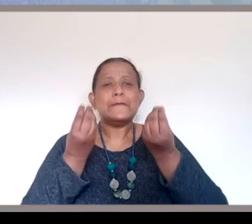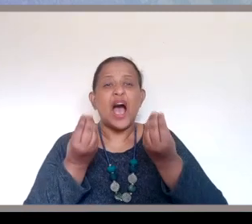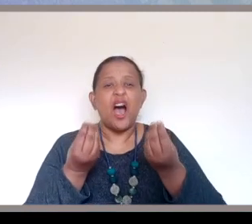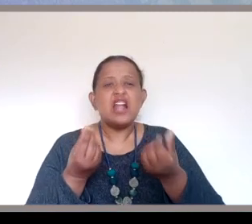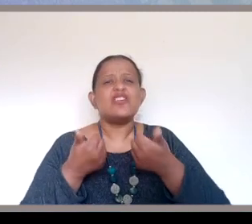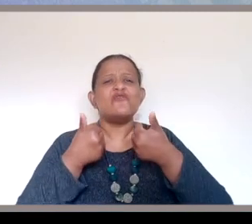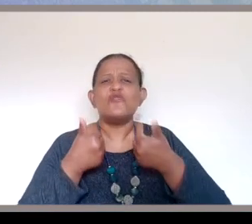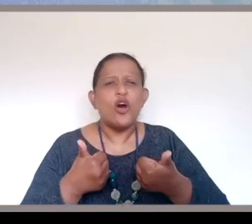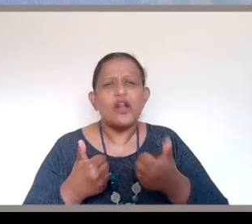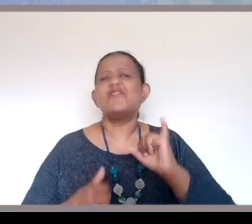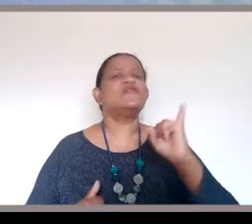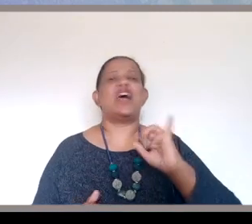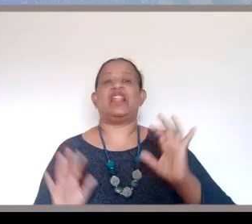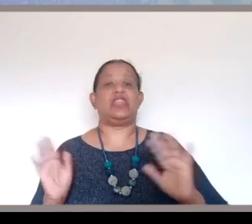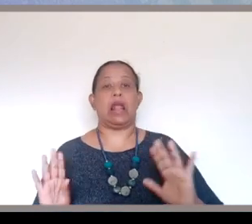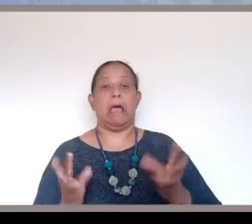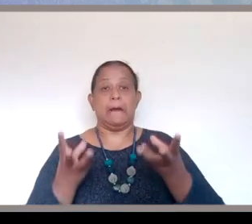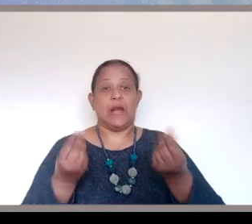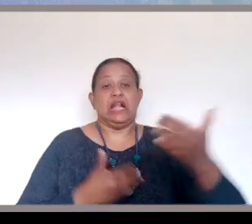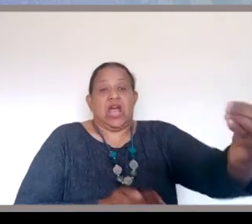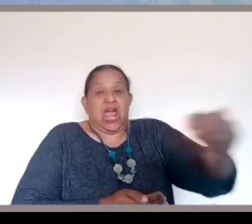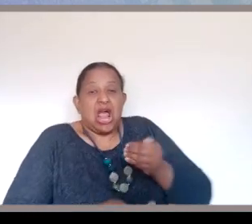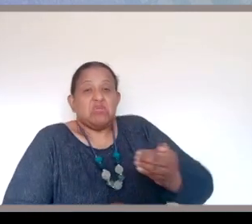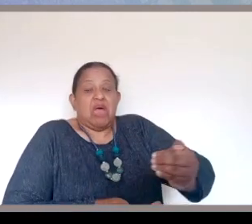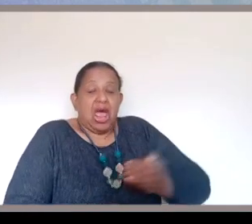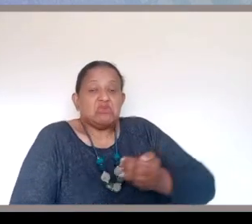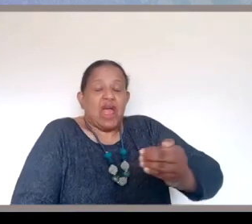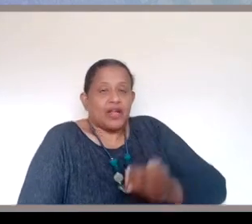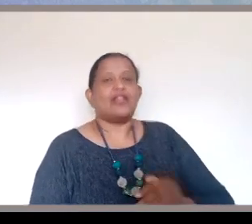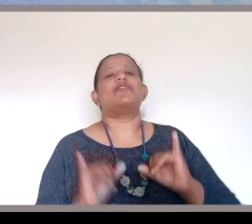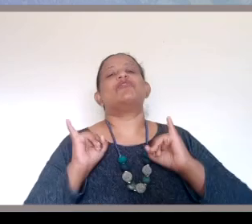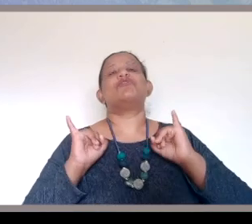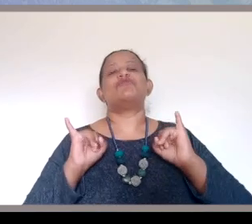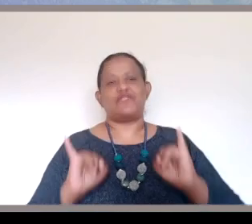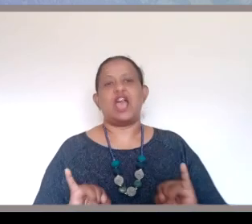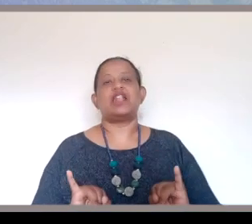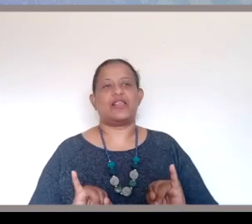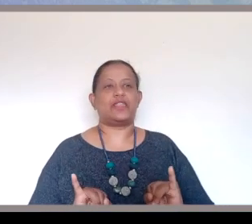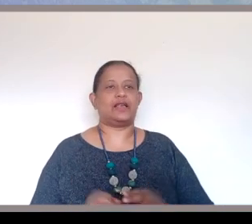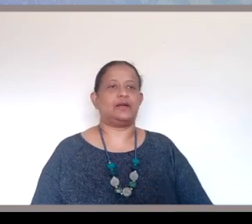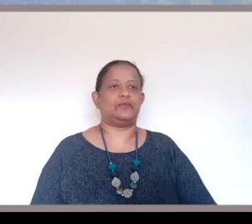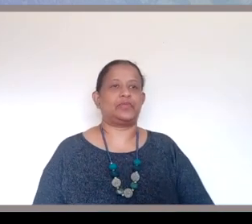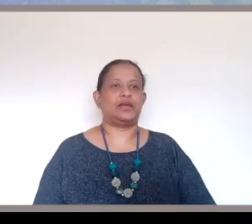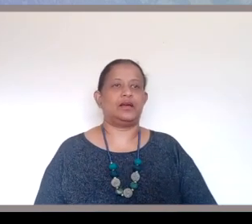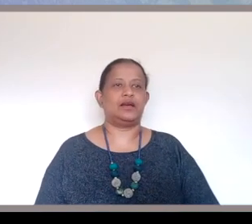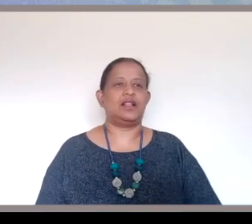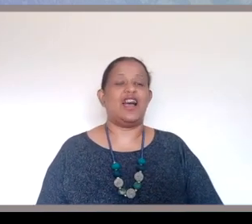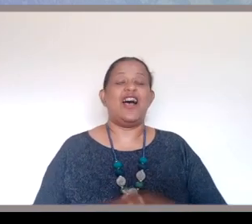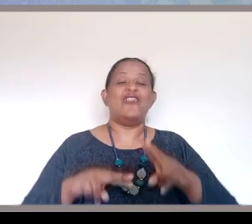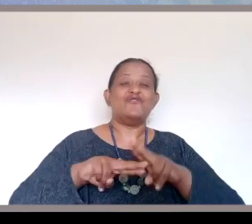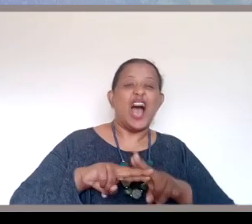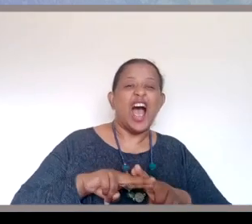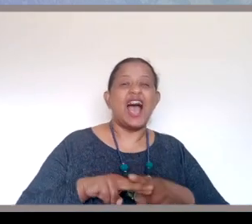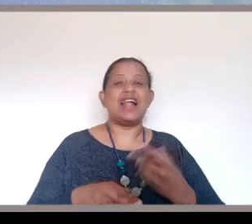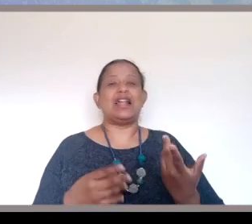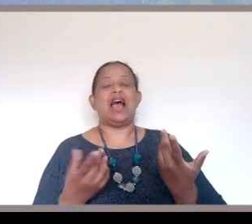fun, sex, and money, you see, then they become a problem. If it wasn't for the inward